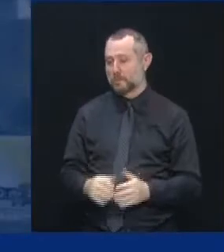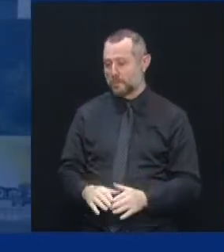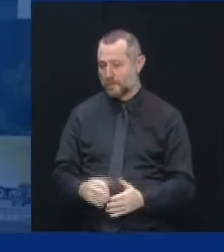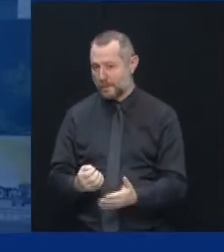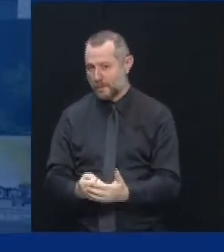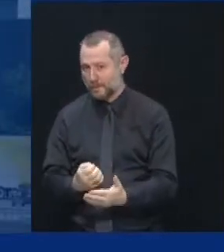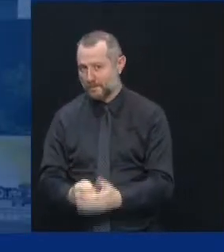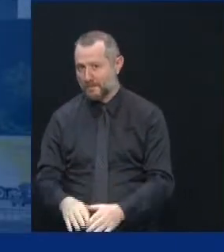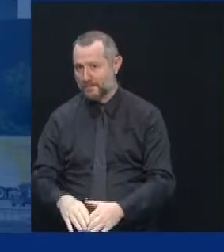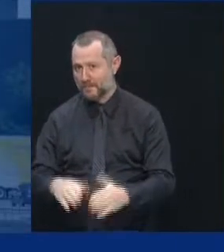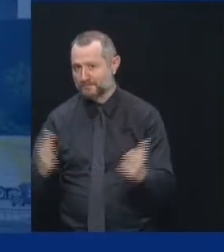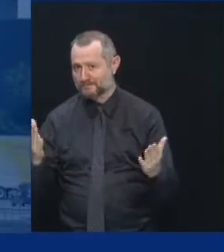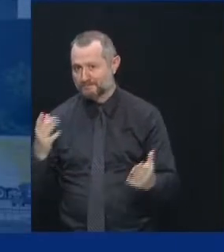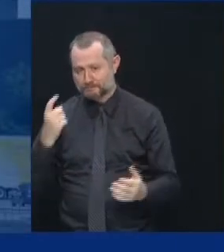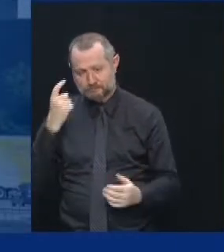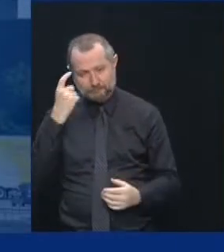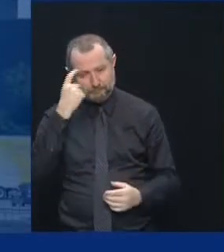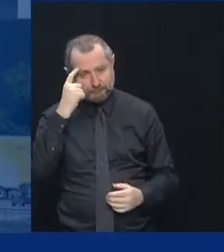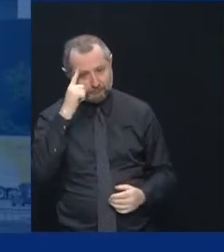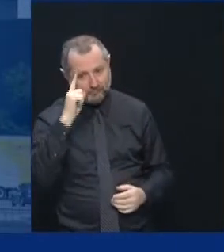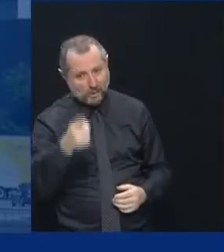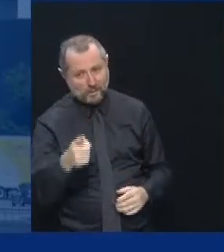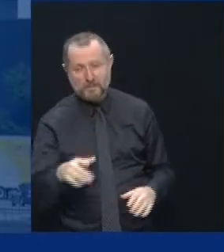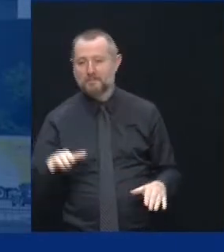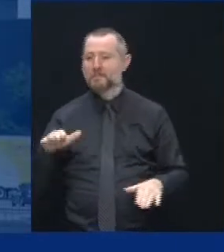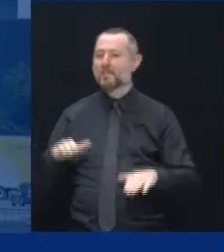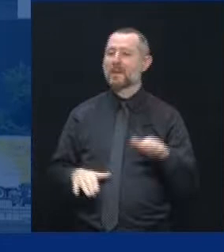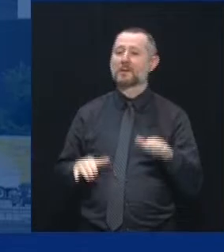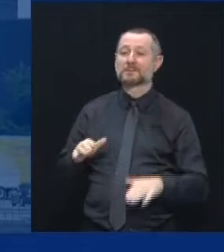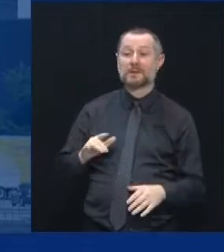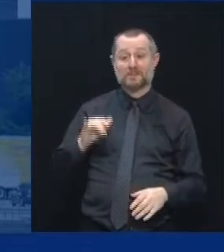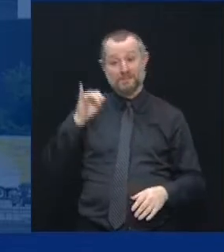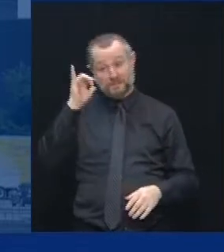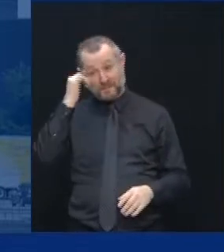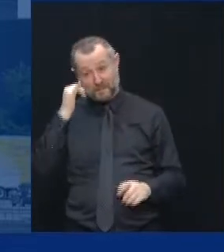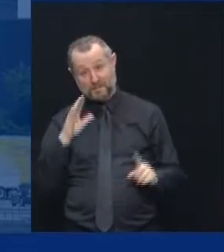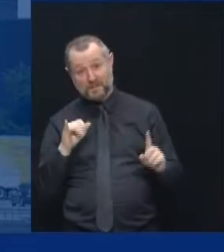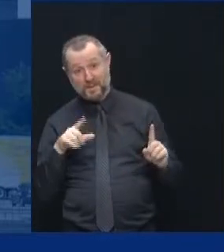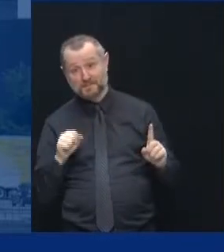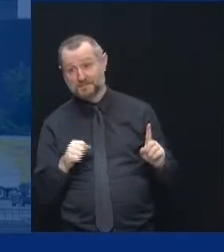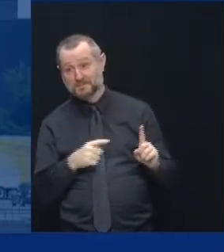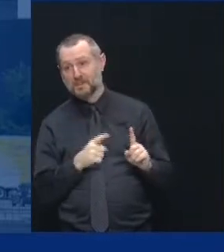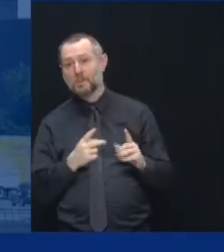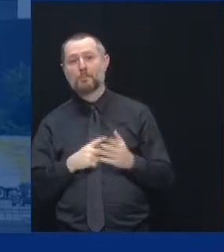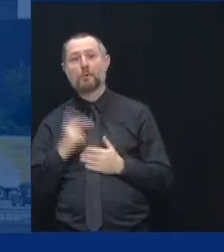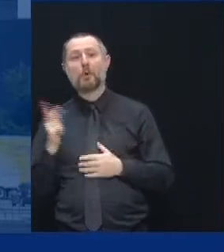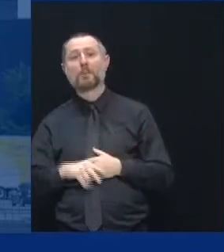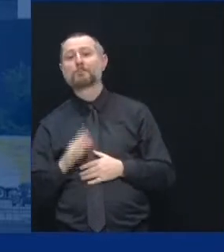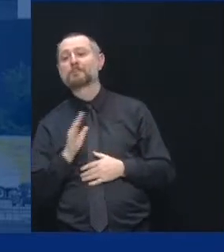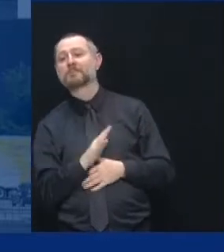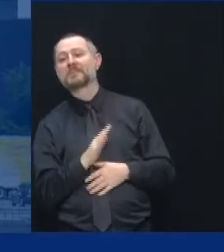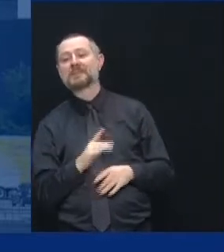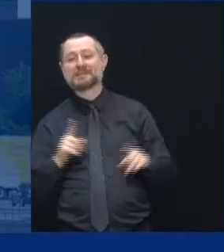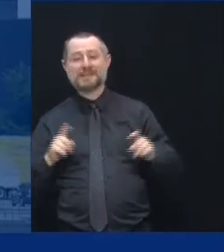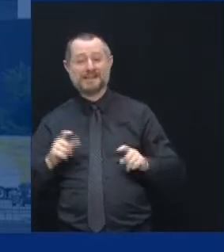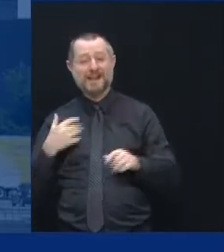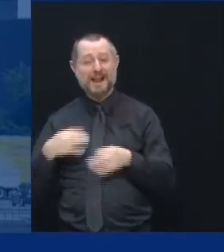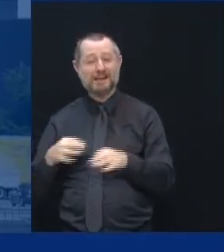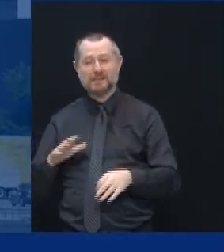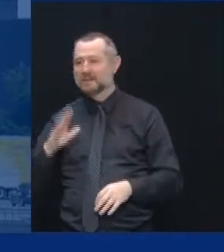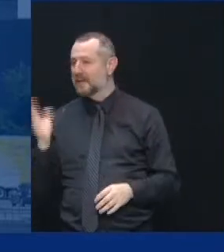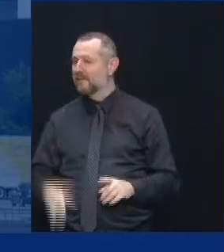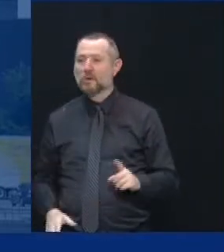in a balanced way. The Buffalo Bills demonstration program, which I've spoken about before, was an unparalleled